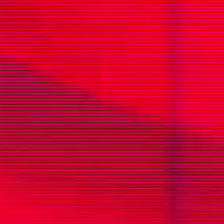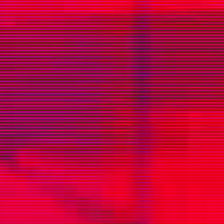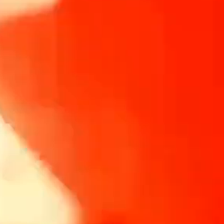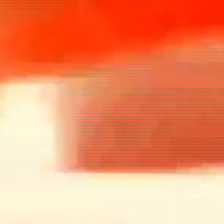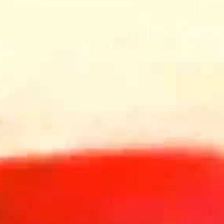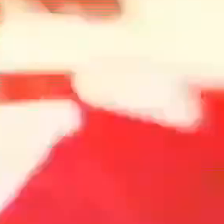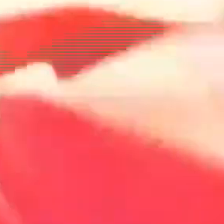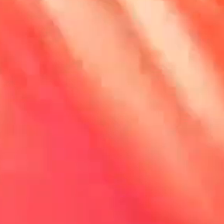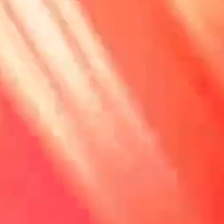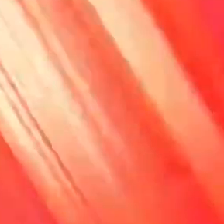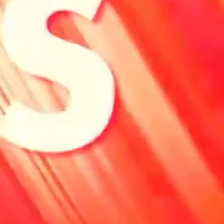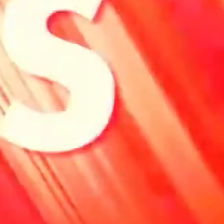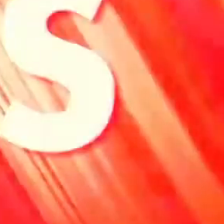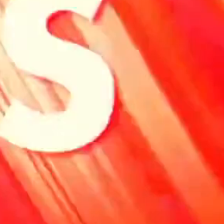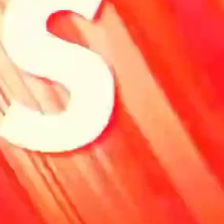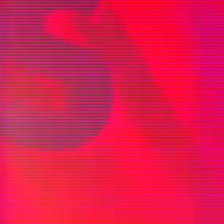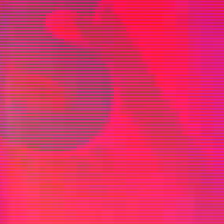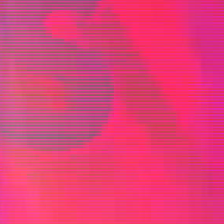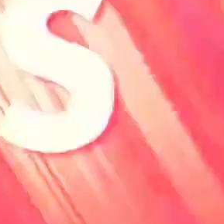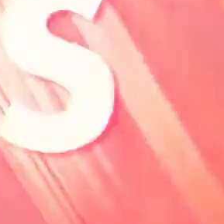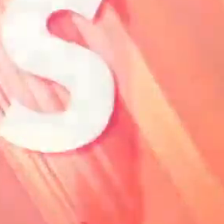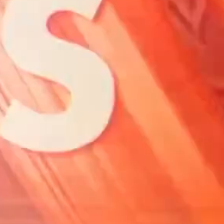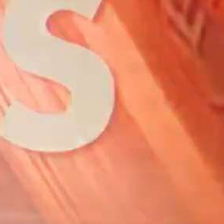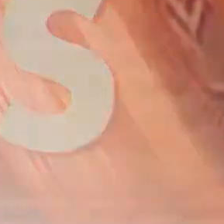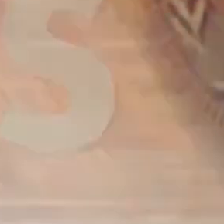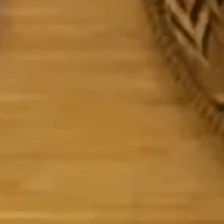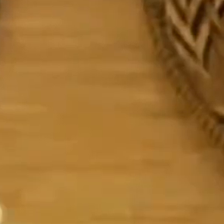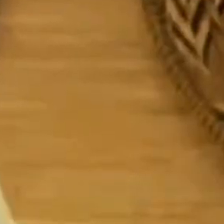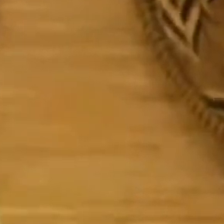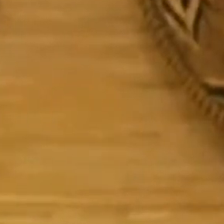with a live transformational worship experience.